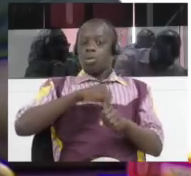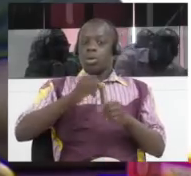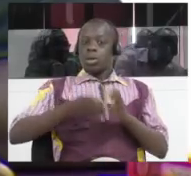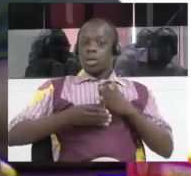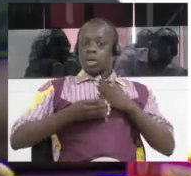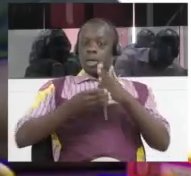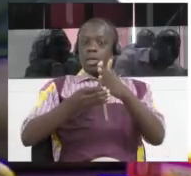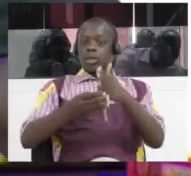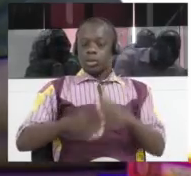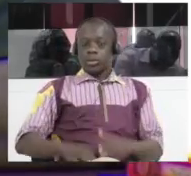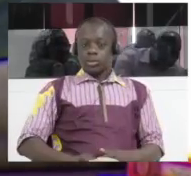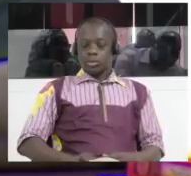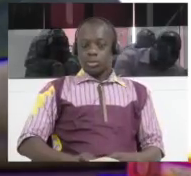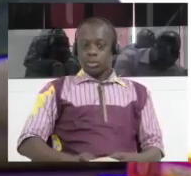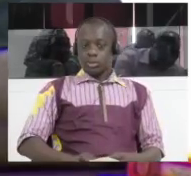to their commanders.